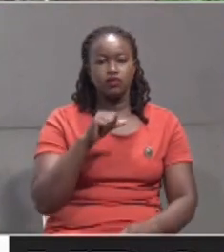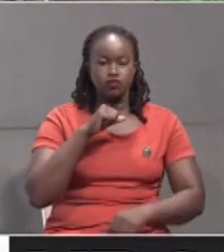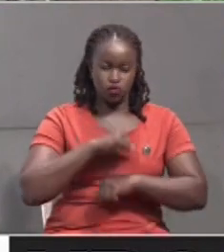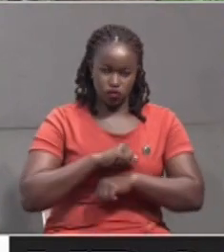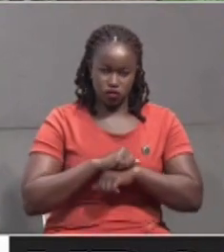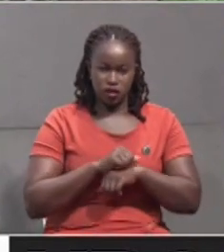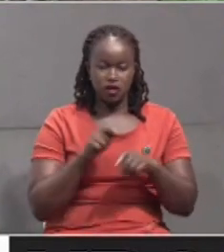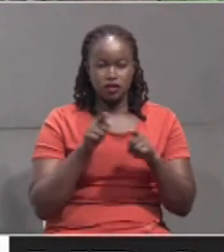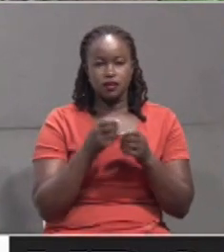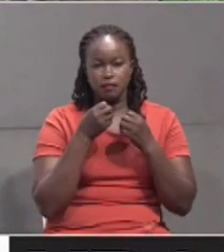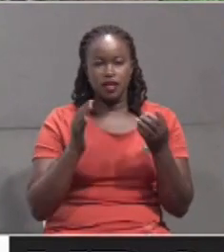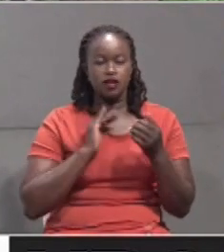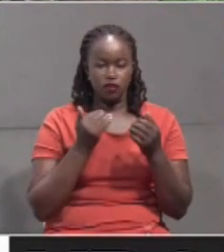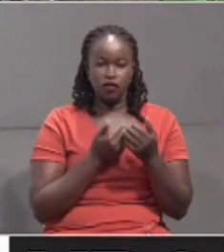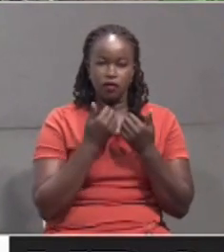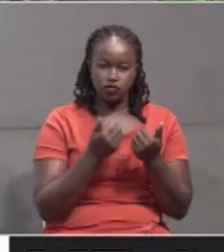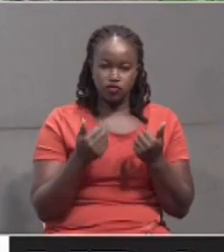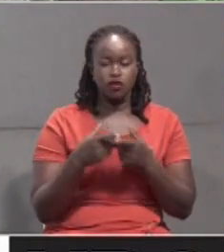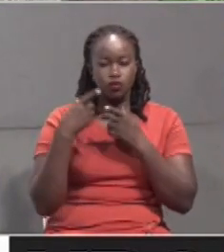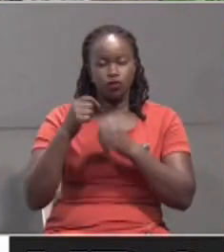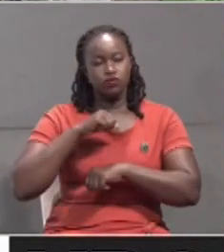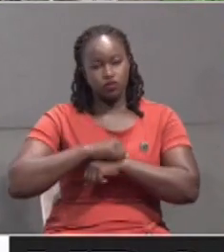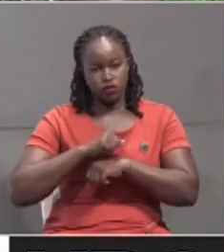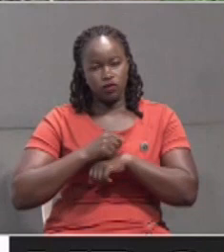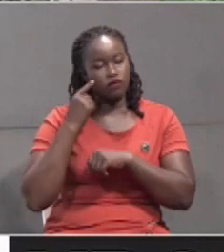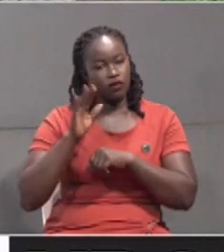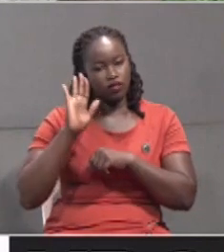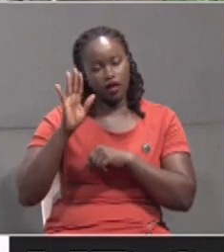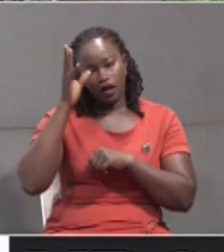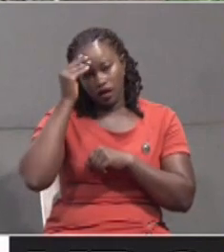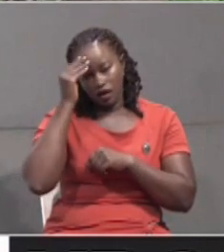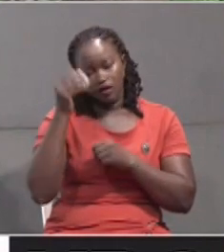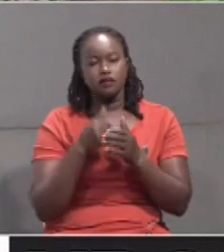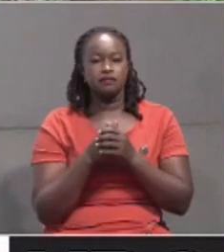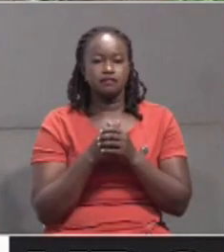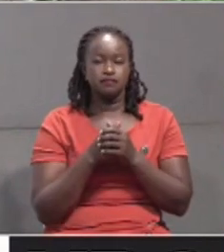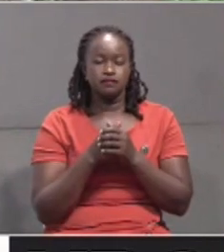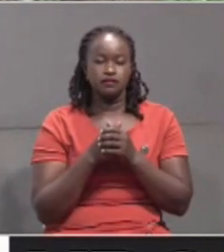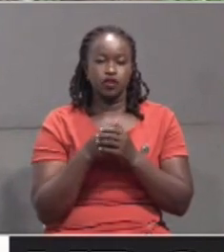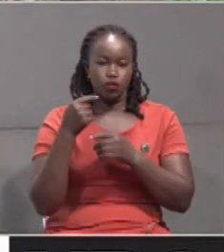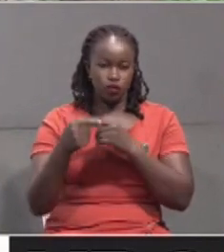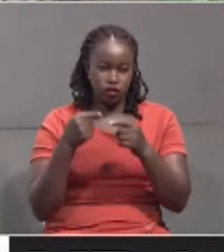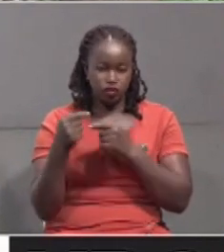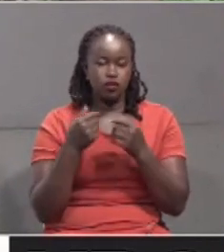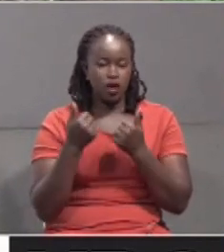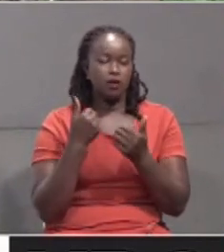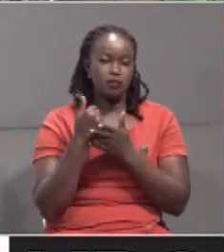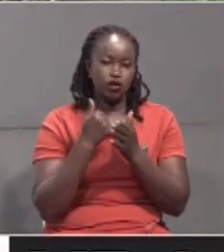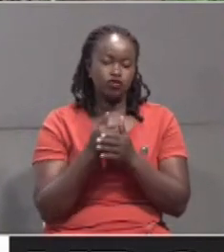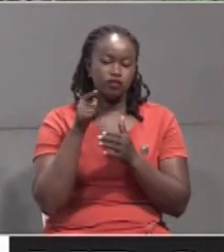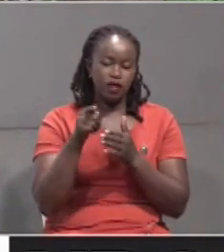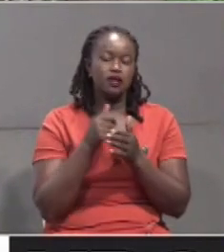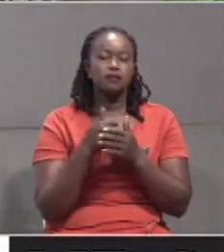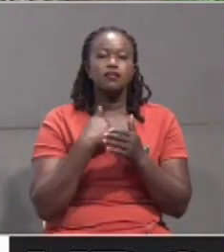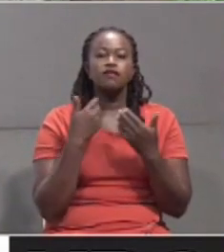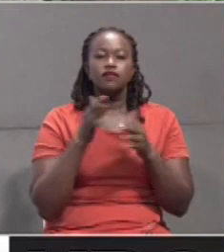of our children are going into those schools for their studies or for their education. By virtue of that, I've